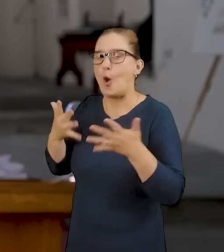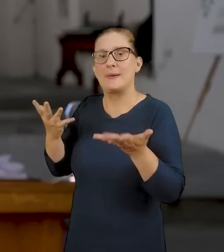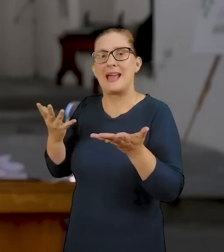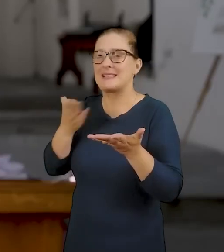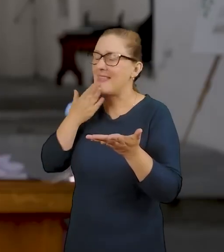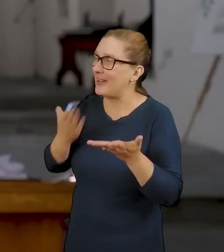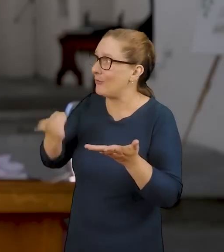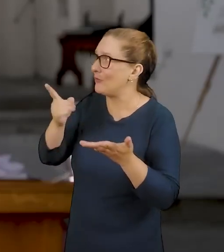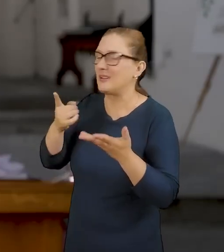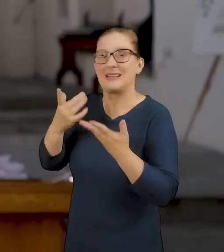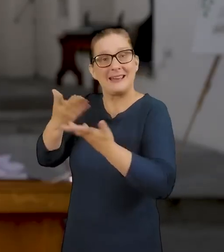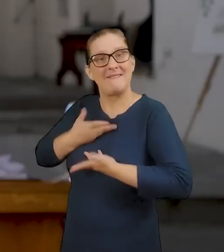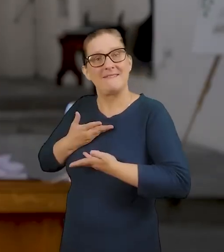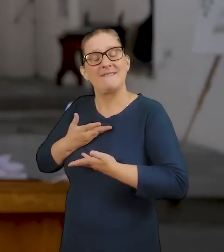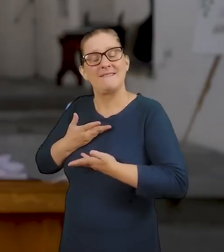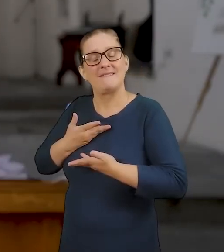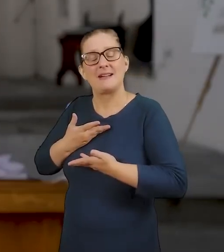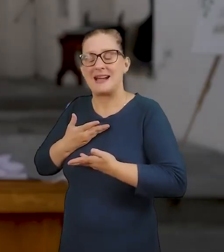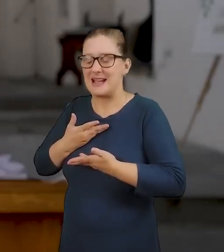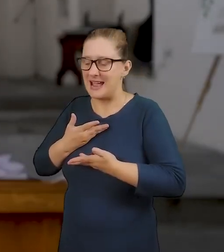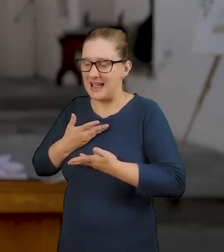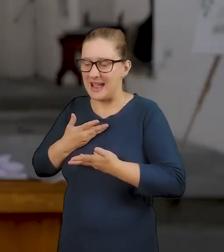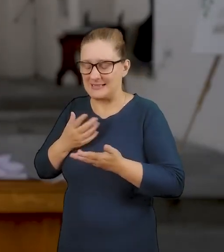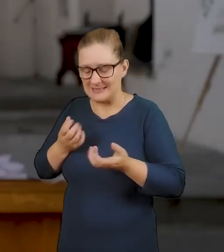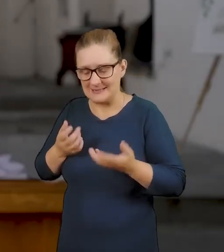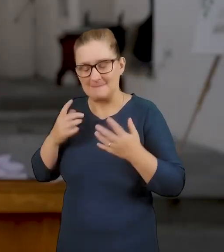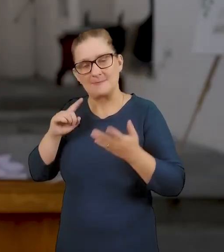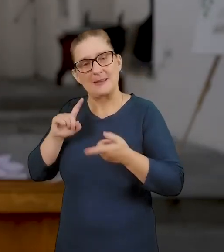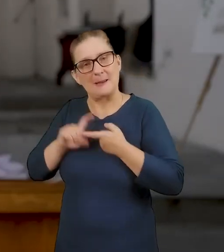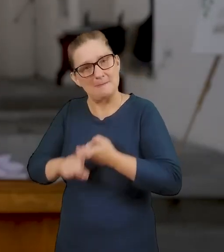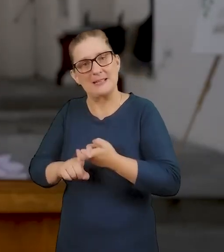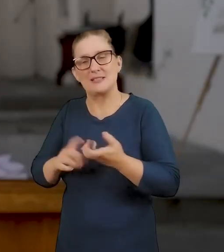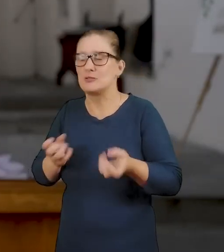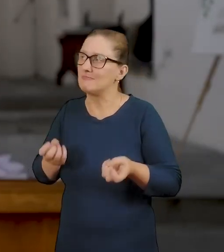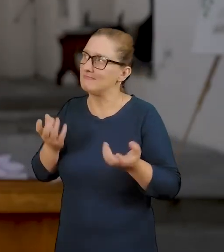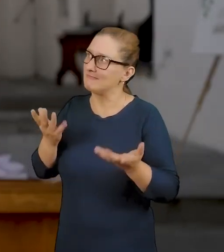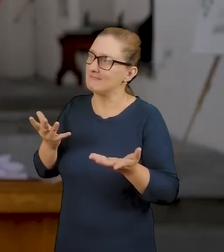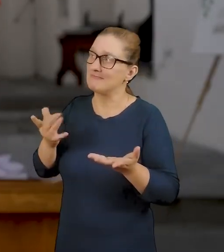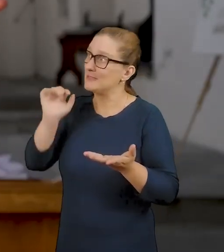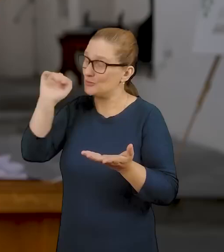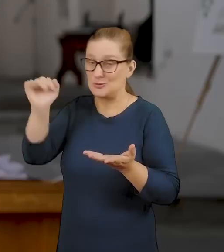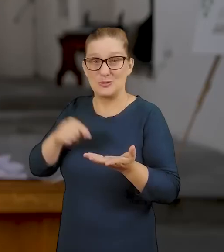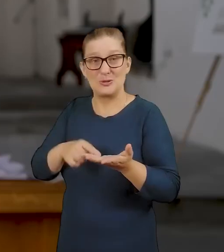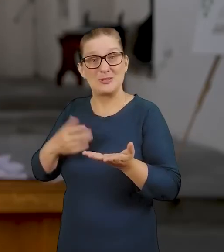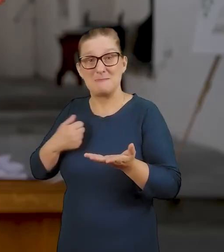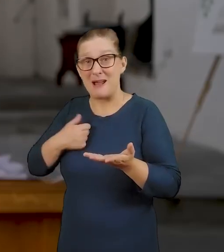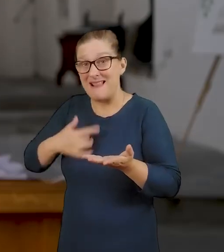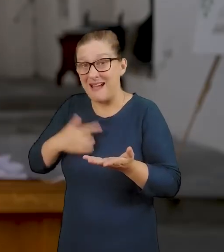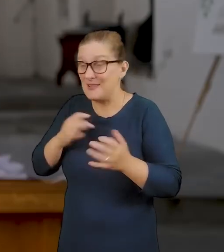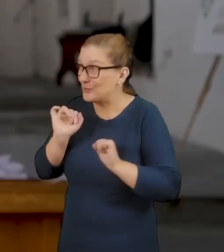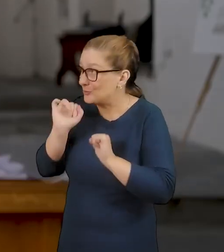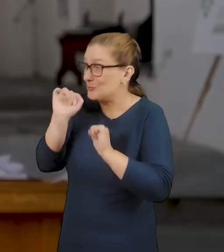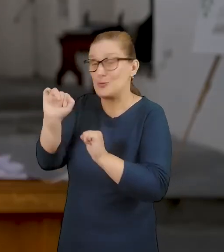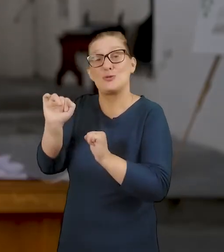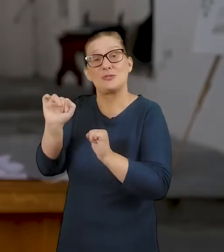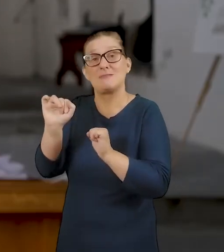open hands, thanking God for what he's given us and dedicating it all back to him. It's all yours, Lord,